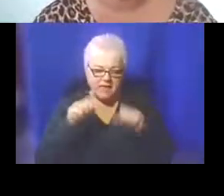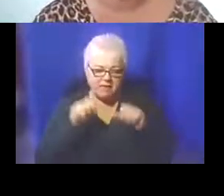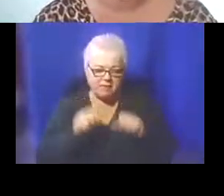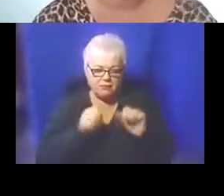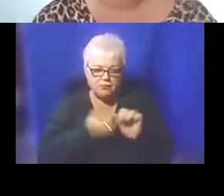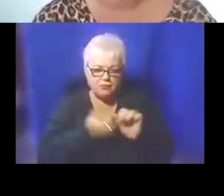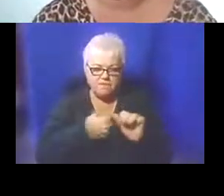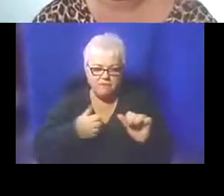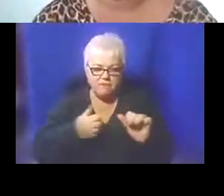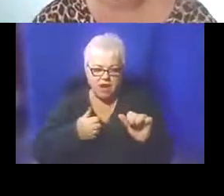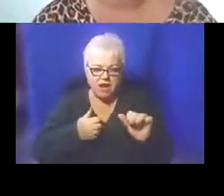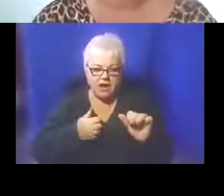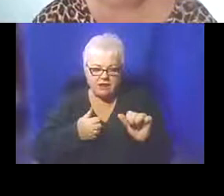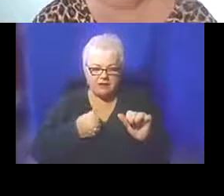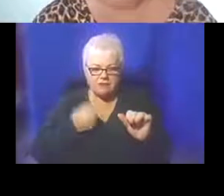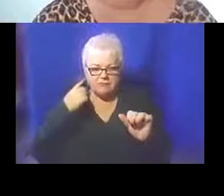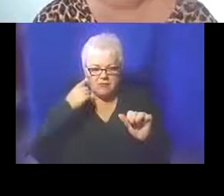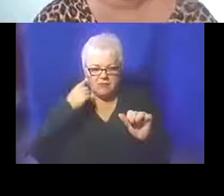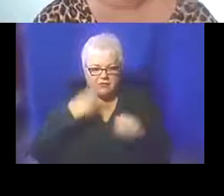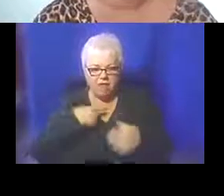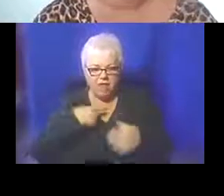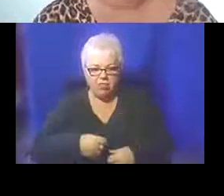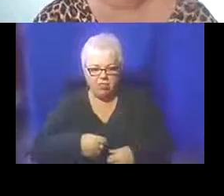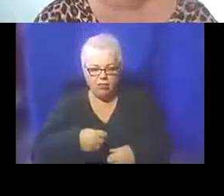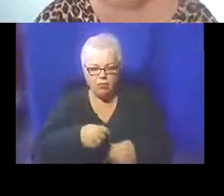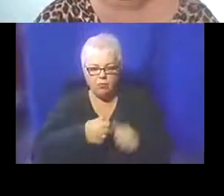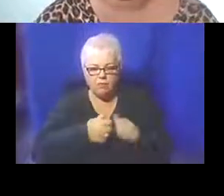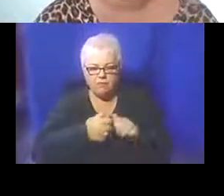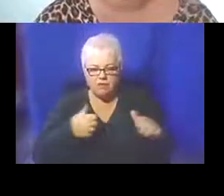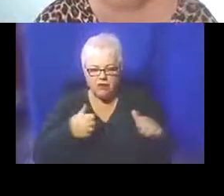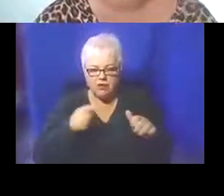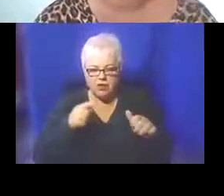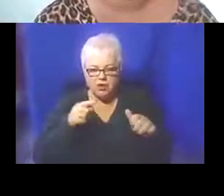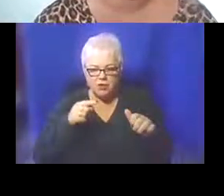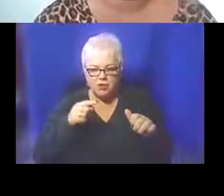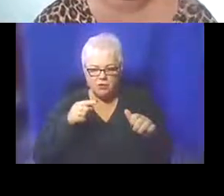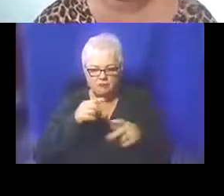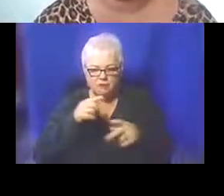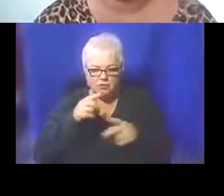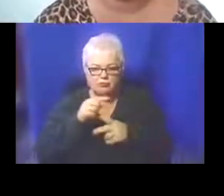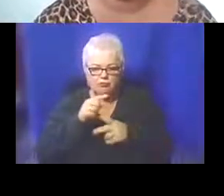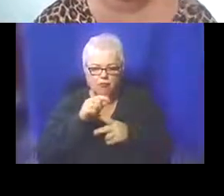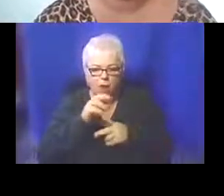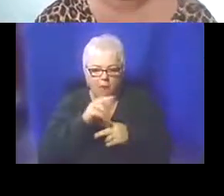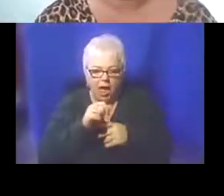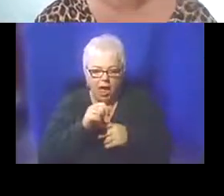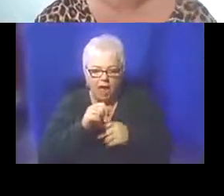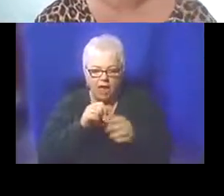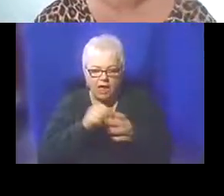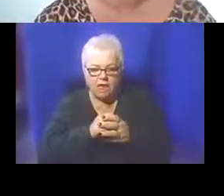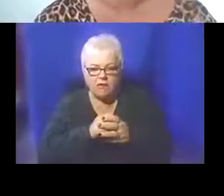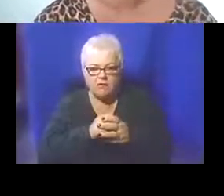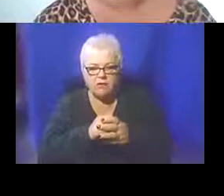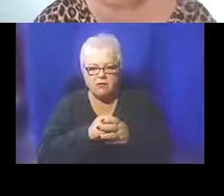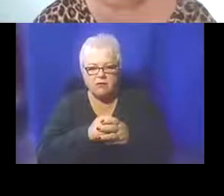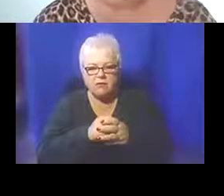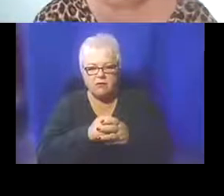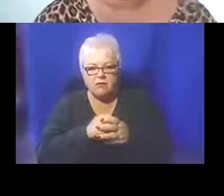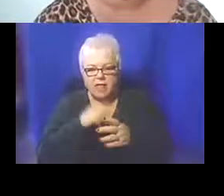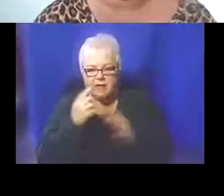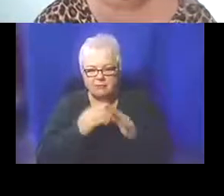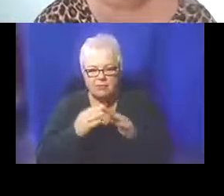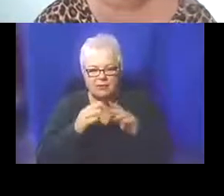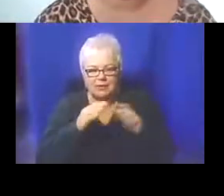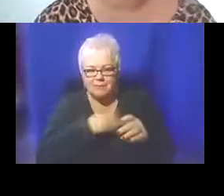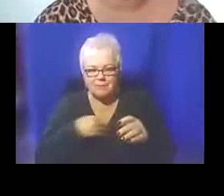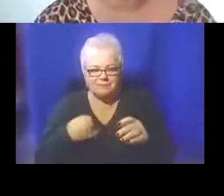reframe mental health and reframe trauma for Black women, for Black community members who usually we don't get to